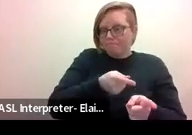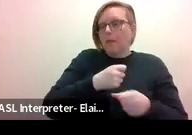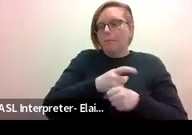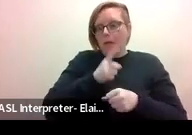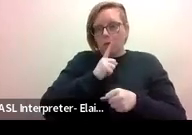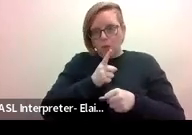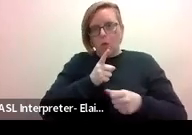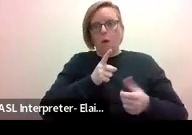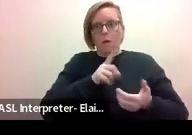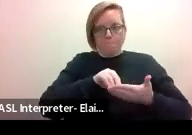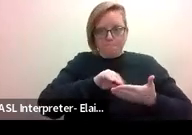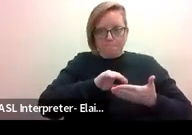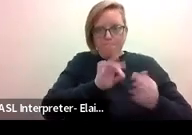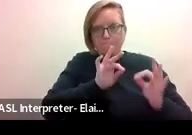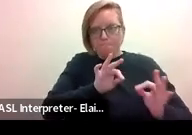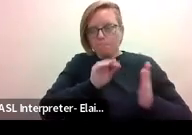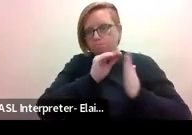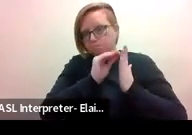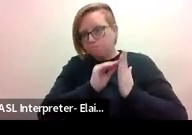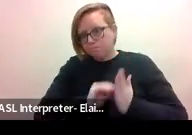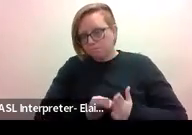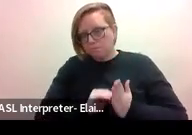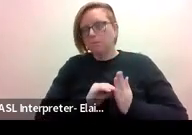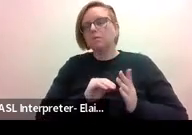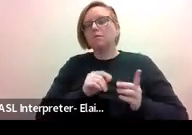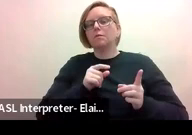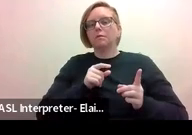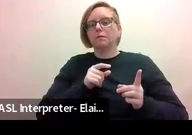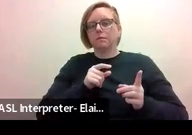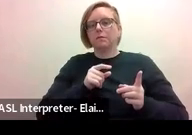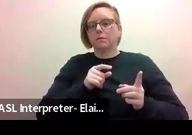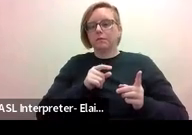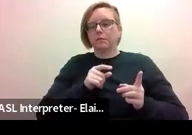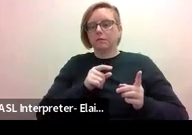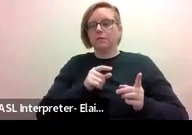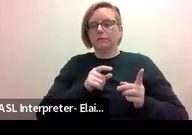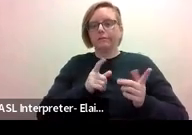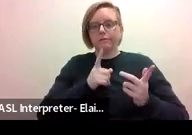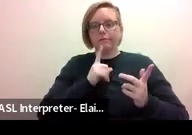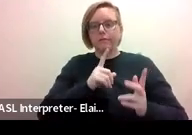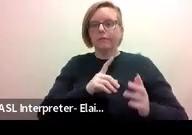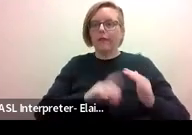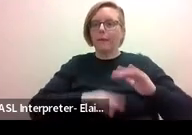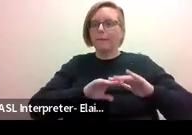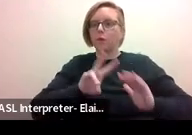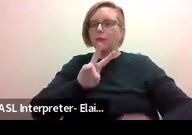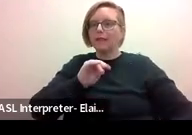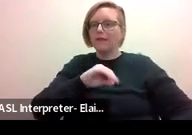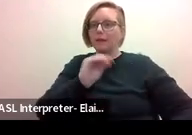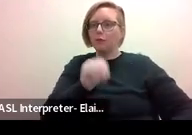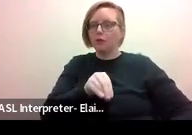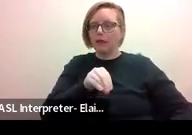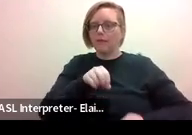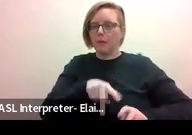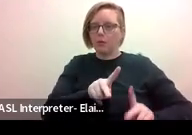right? You're maintaining that data on requesting help up to 70% of opportunities is what the goal